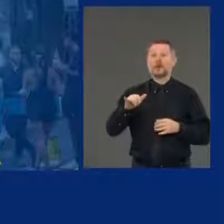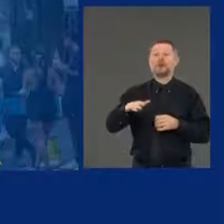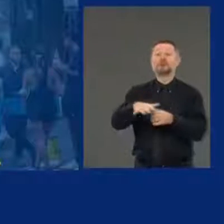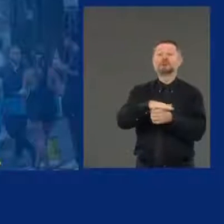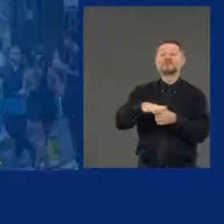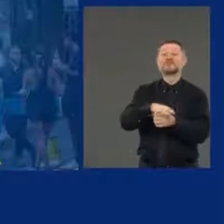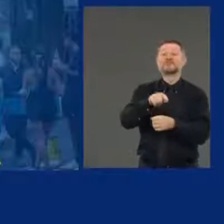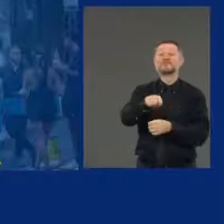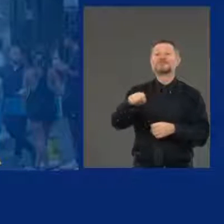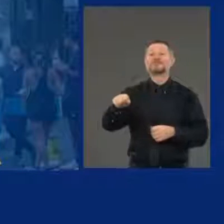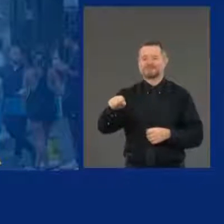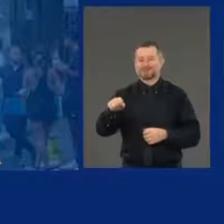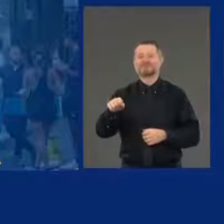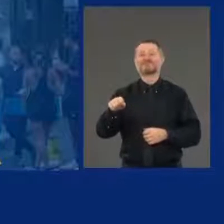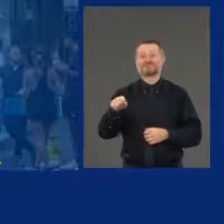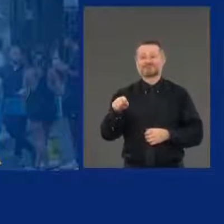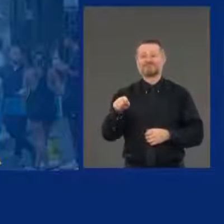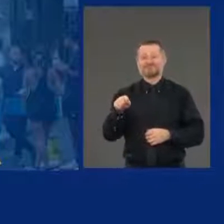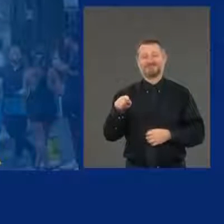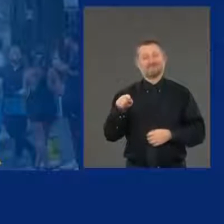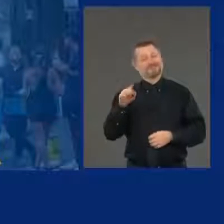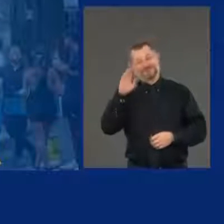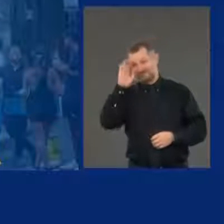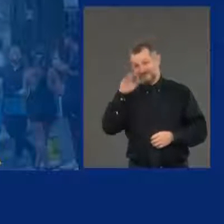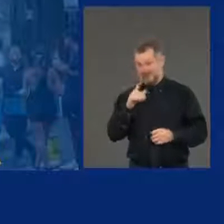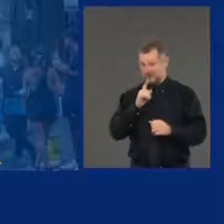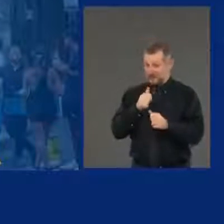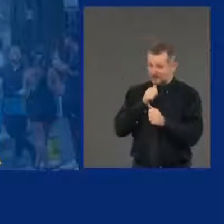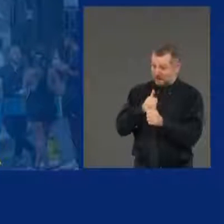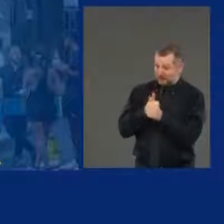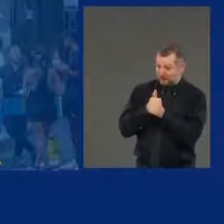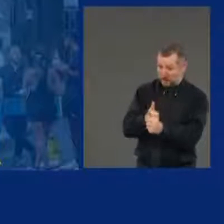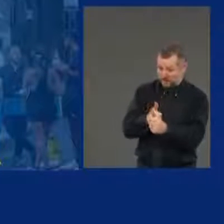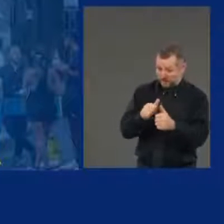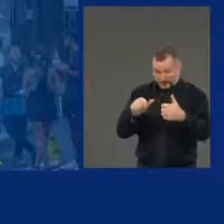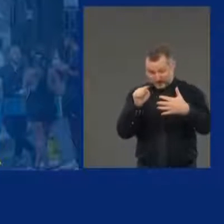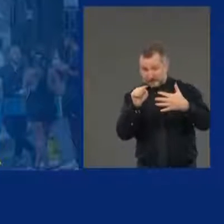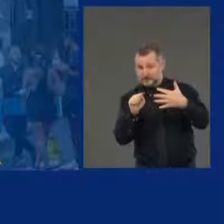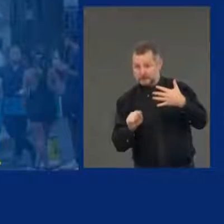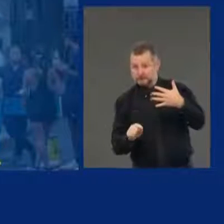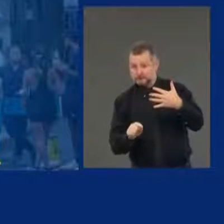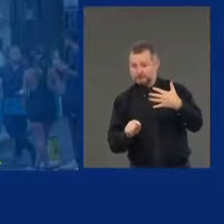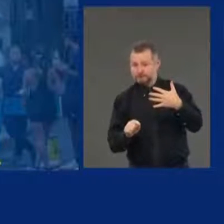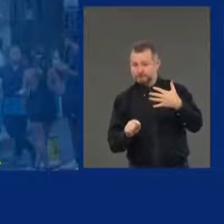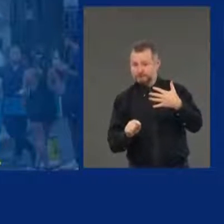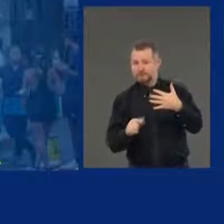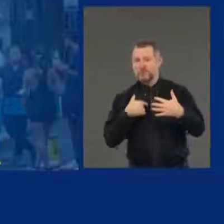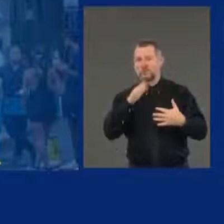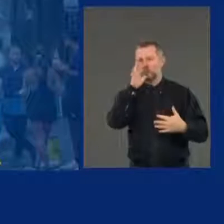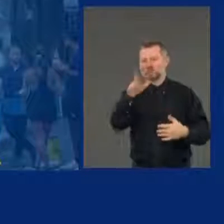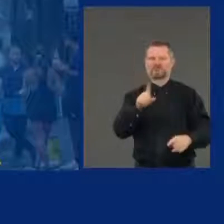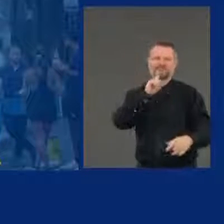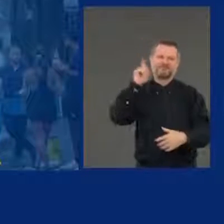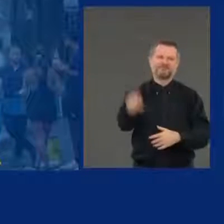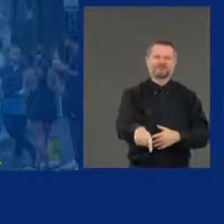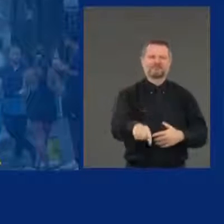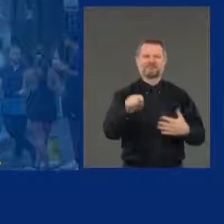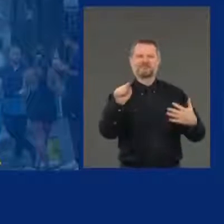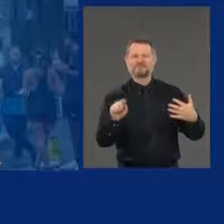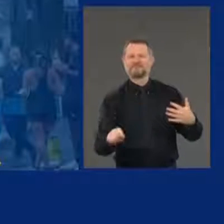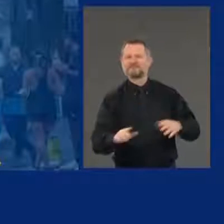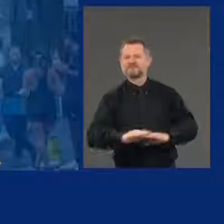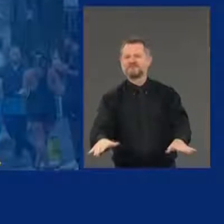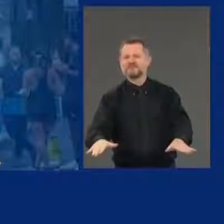areas that are not in compliance with the rules. And I'm going to reverse it in those areas where